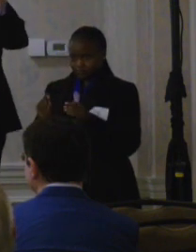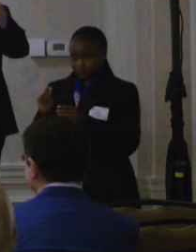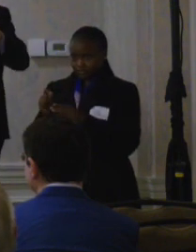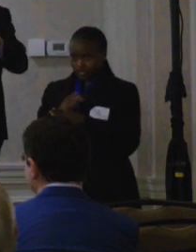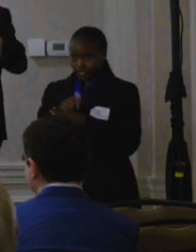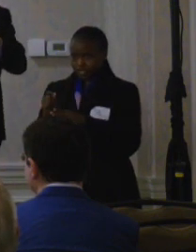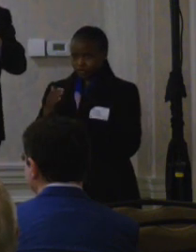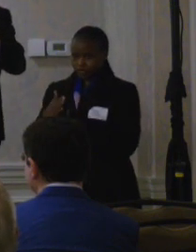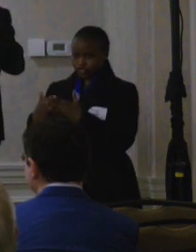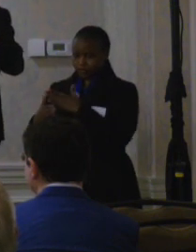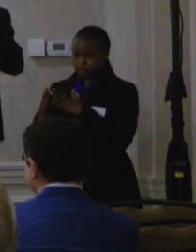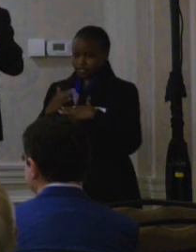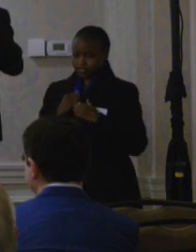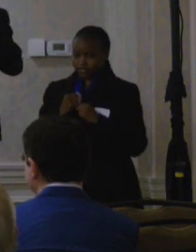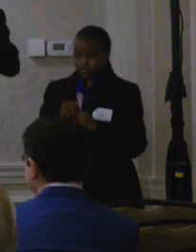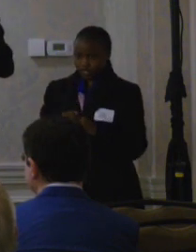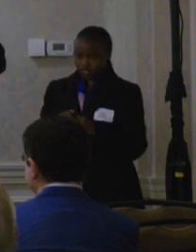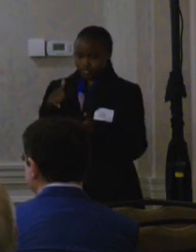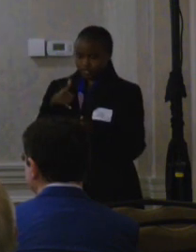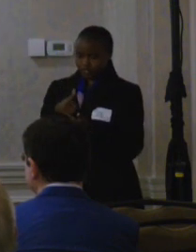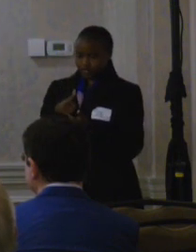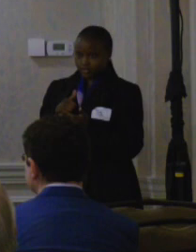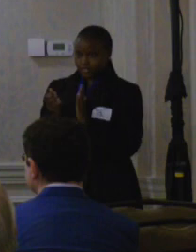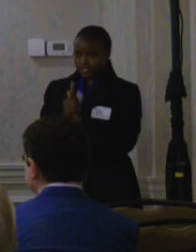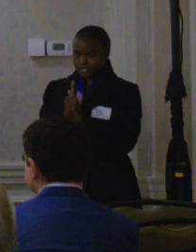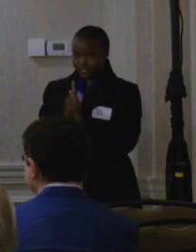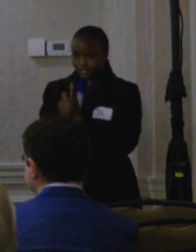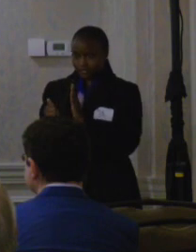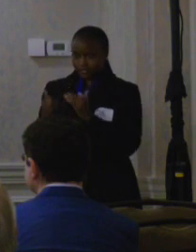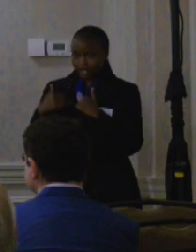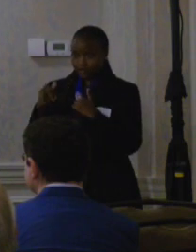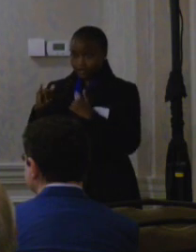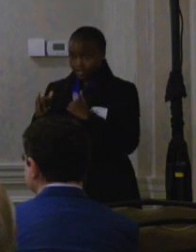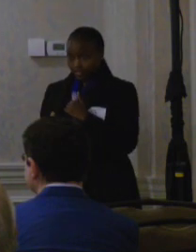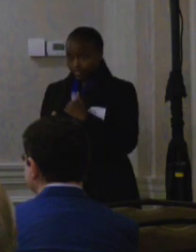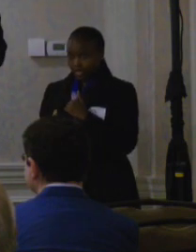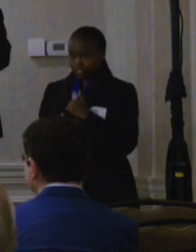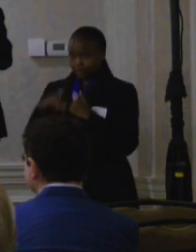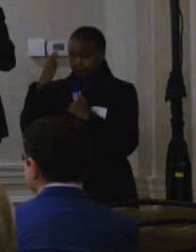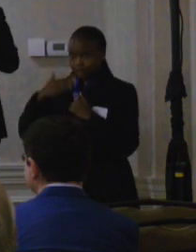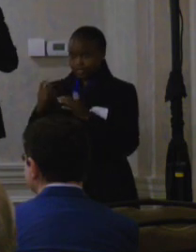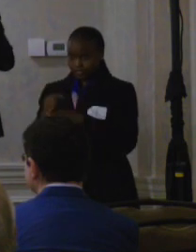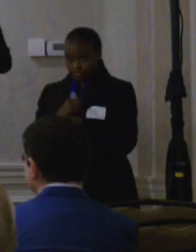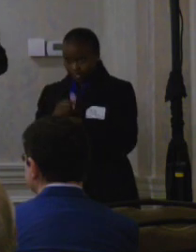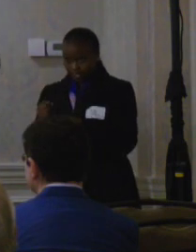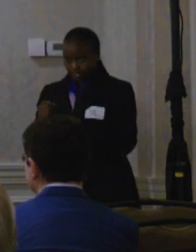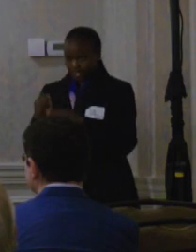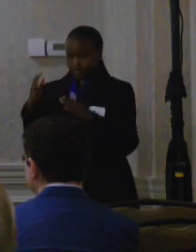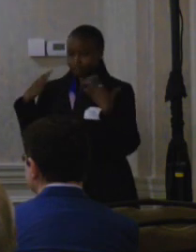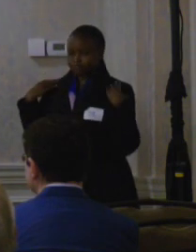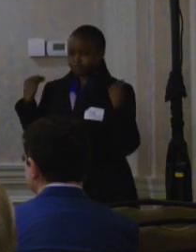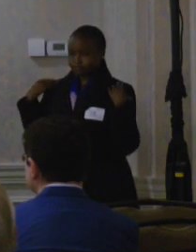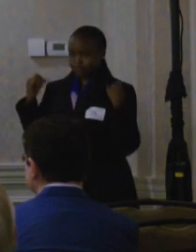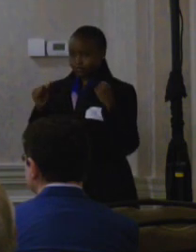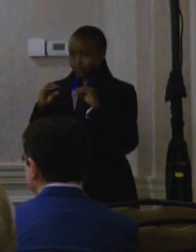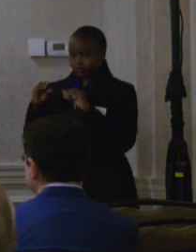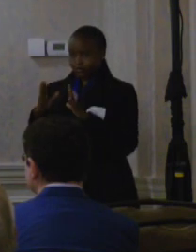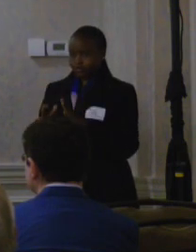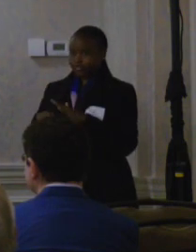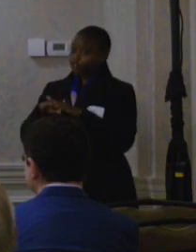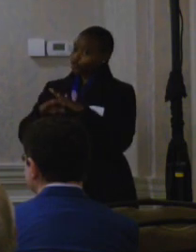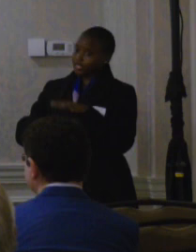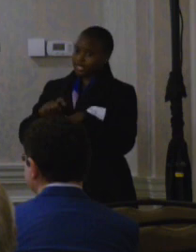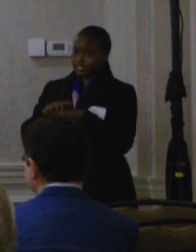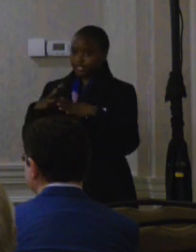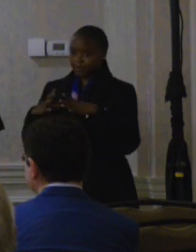and instills certain skills. Having a proportion of that face-to-face training that is spent practicing with other teachers. So the less time